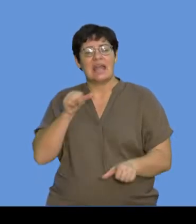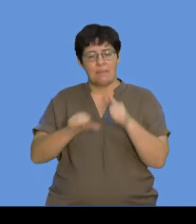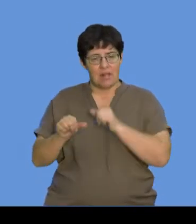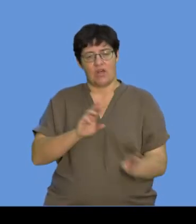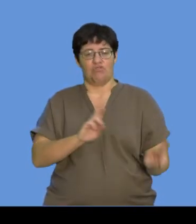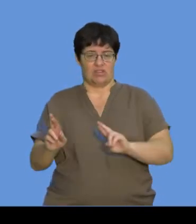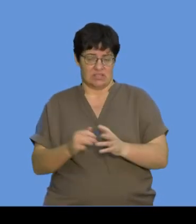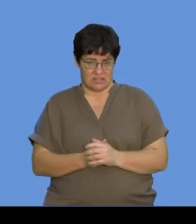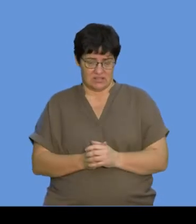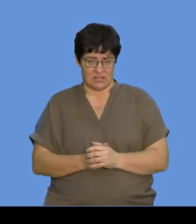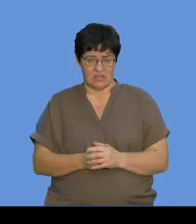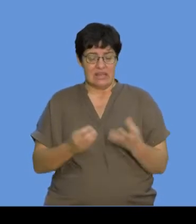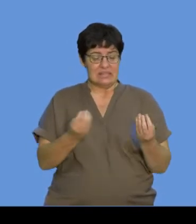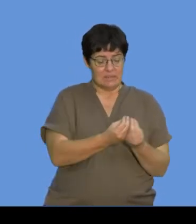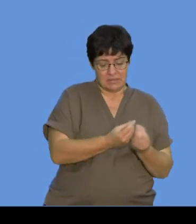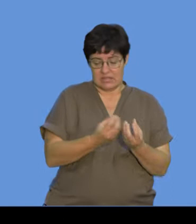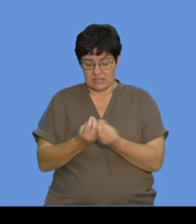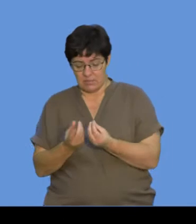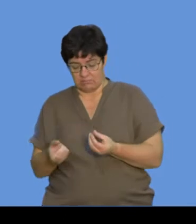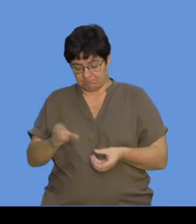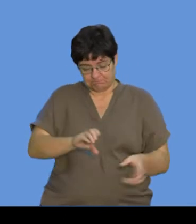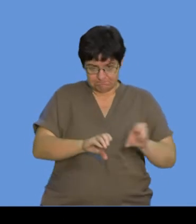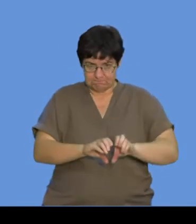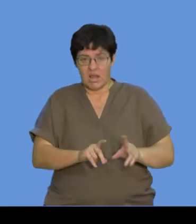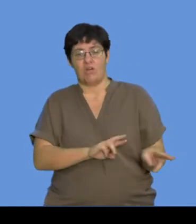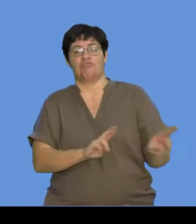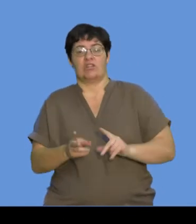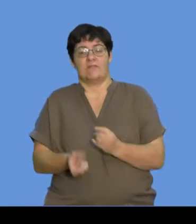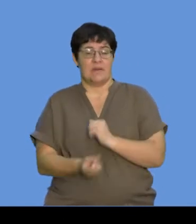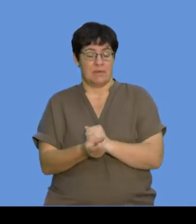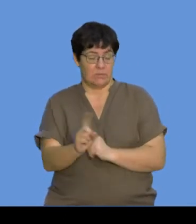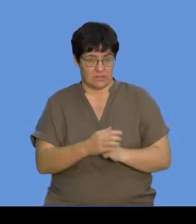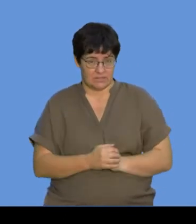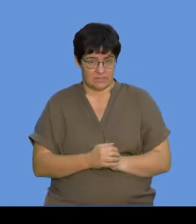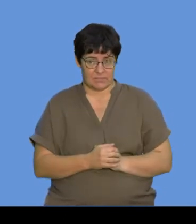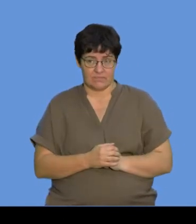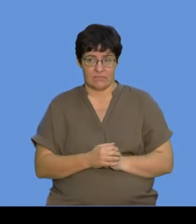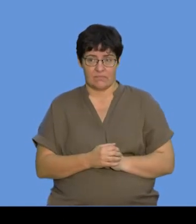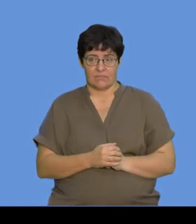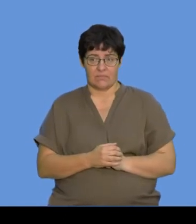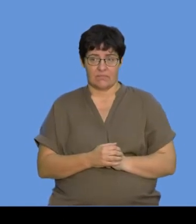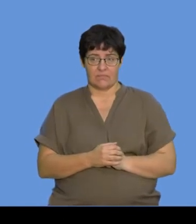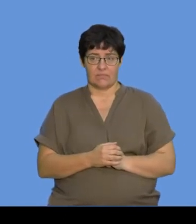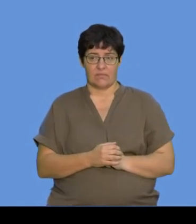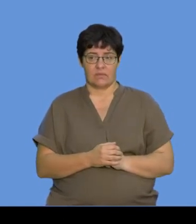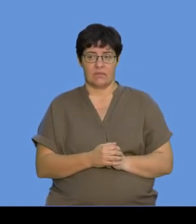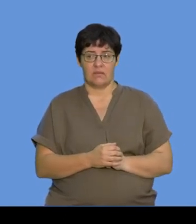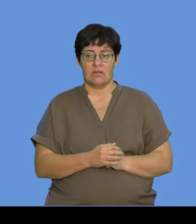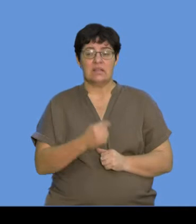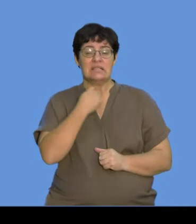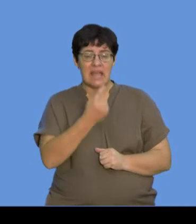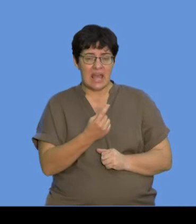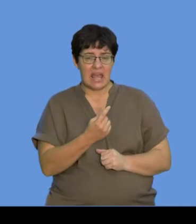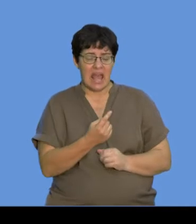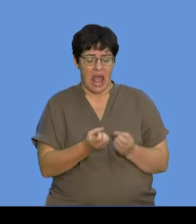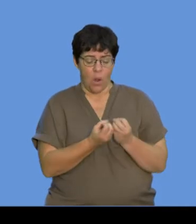reaction, substances reacting with each other. Now, when we talk quantitative, we want to know how much.